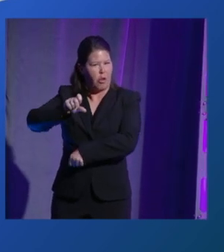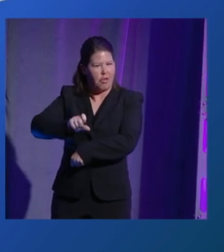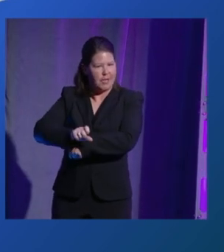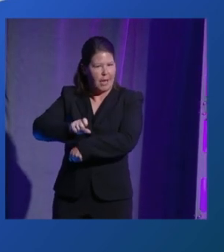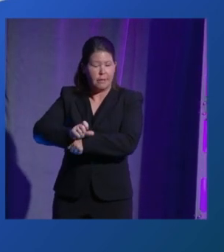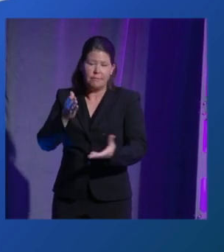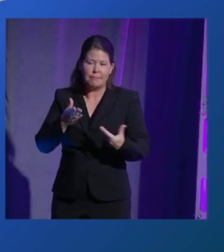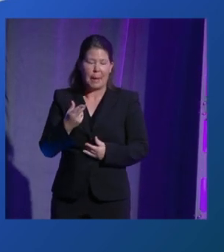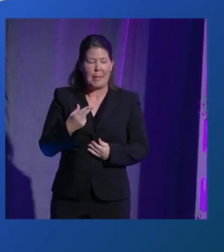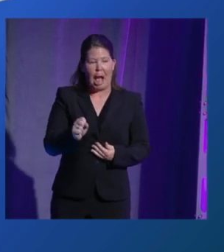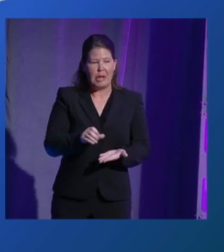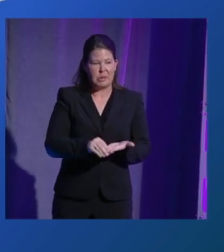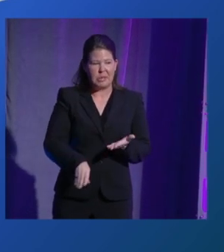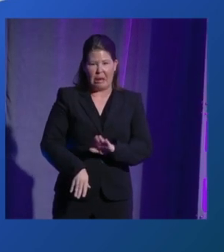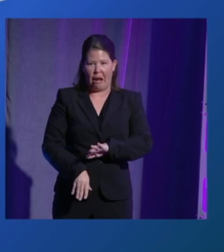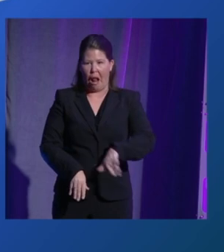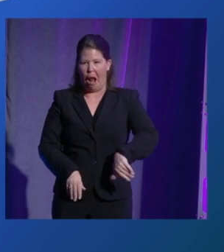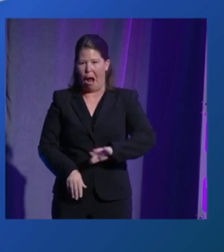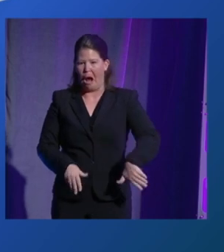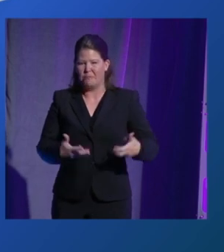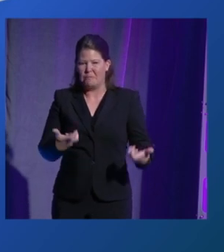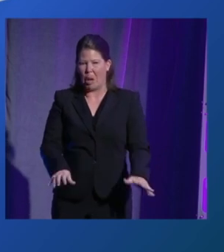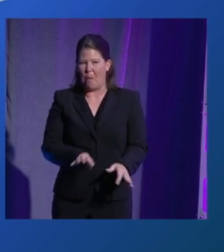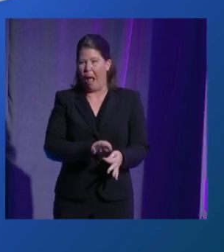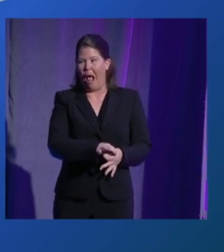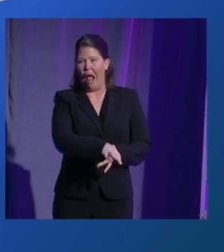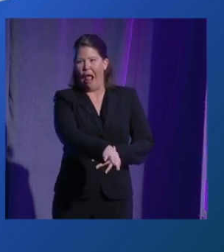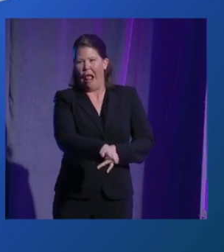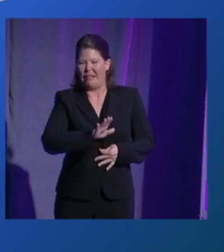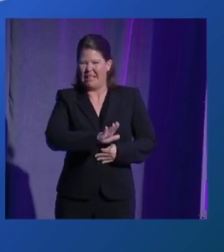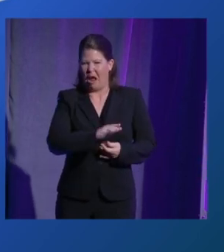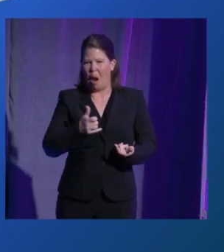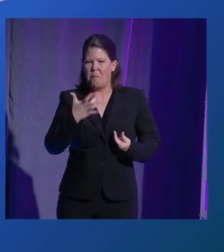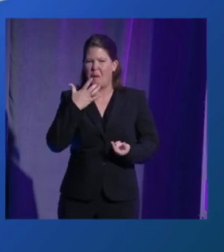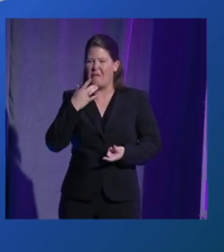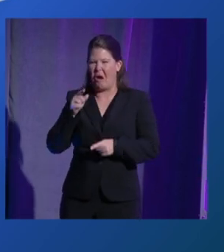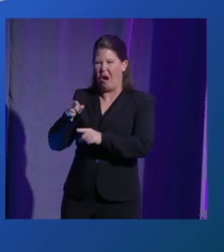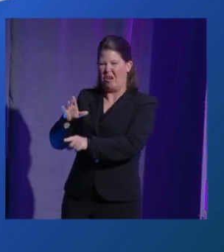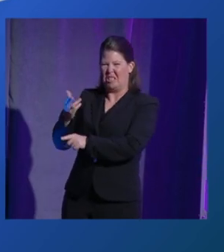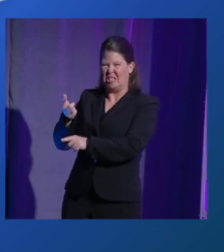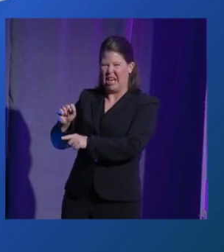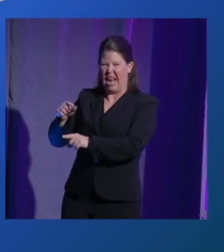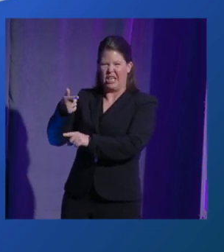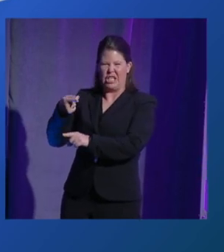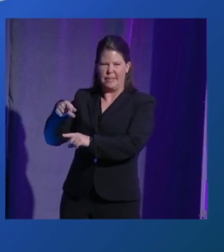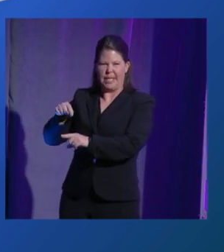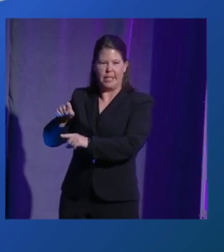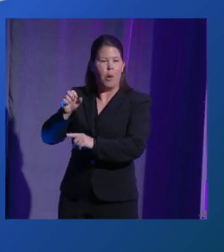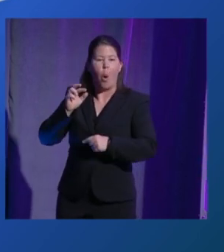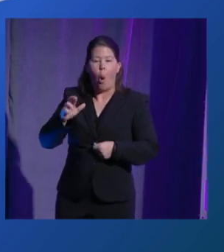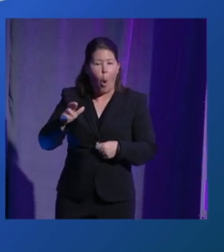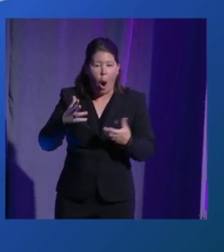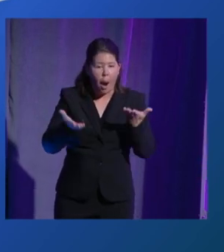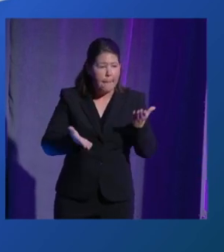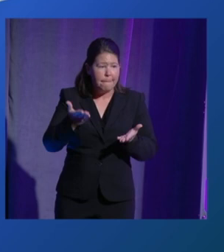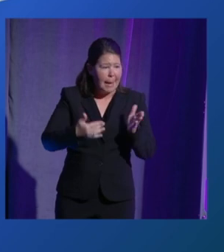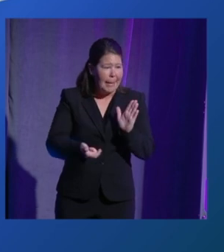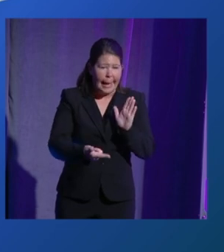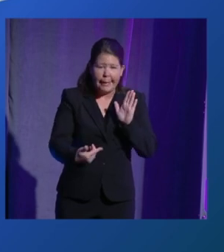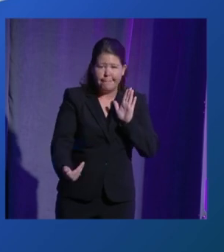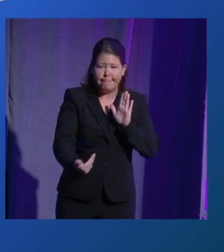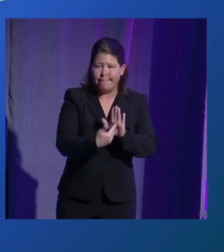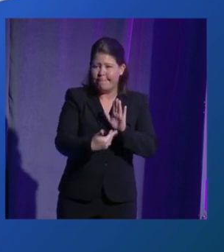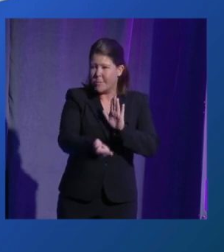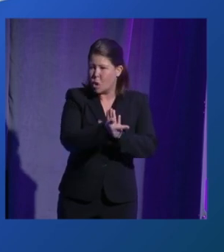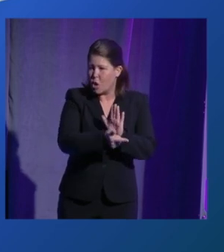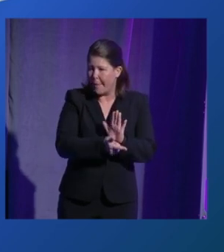trying to get out of their presidential history paper and want to use Chet gpte or criminals right who can use they just give it a task and they can use it